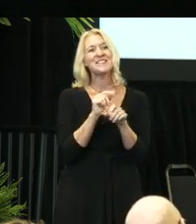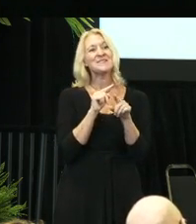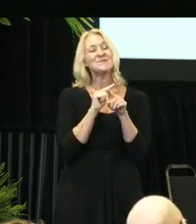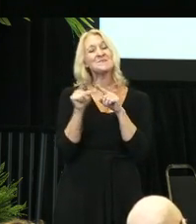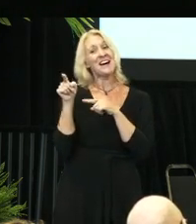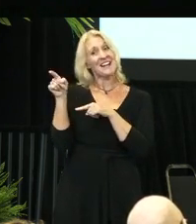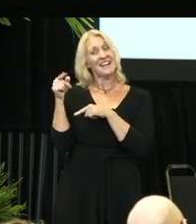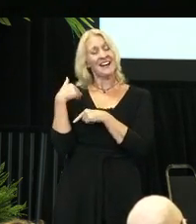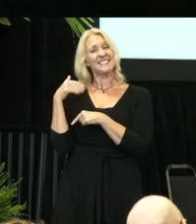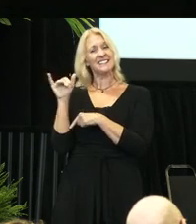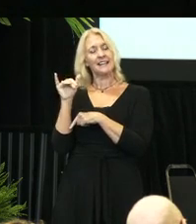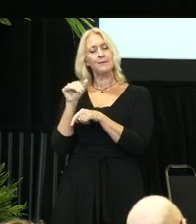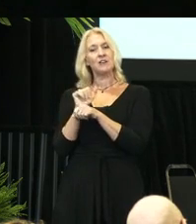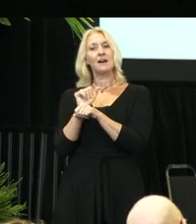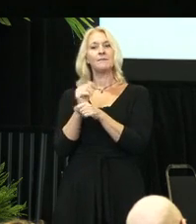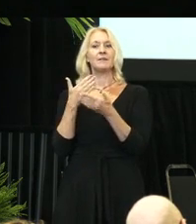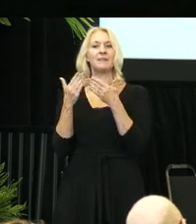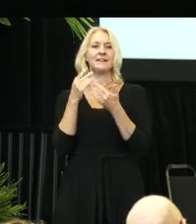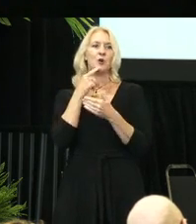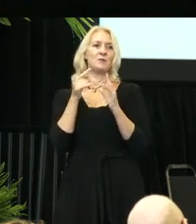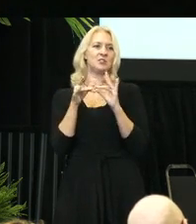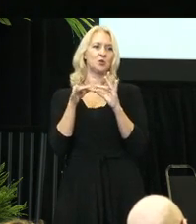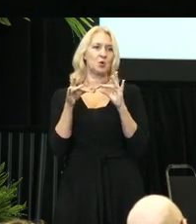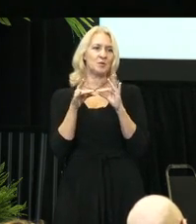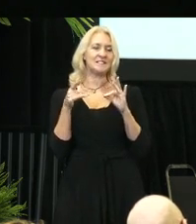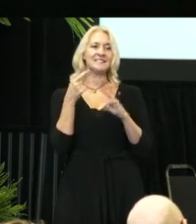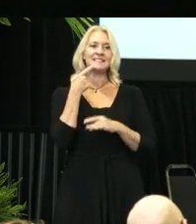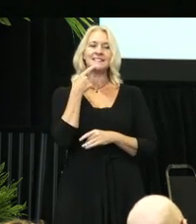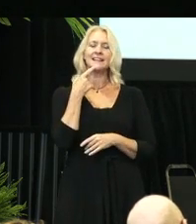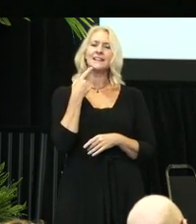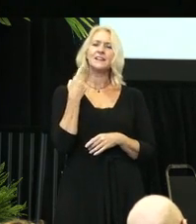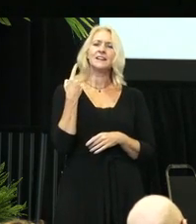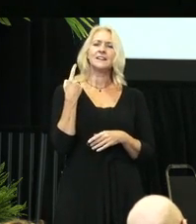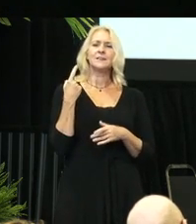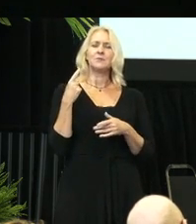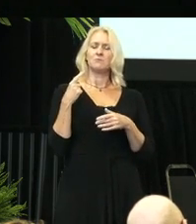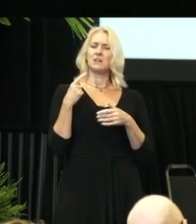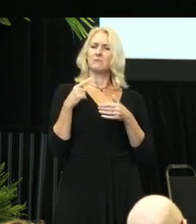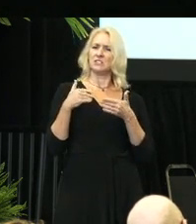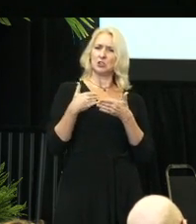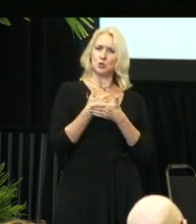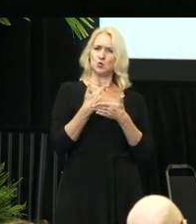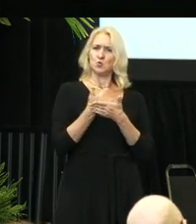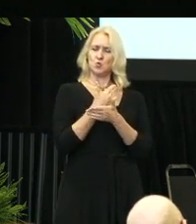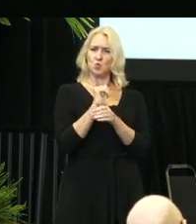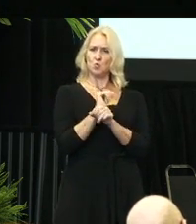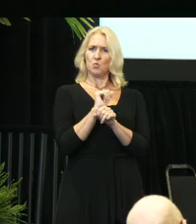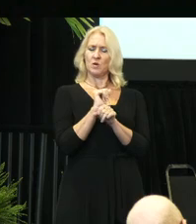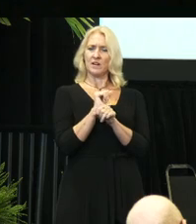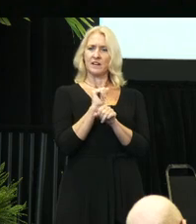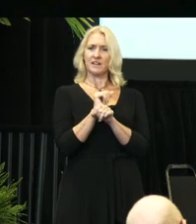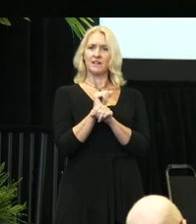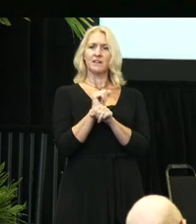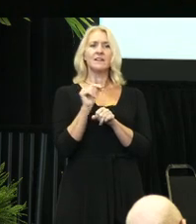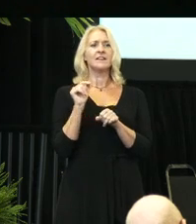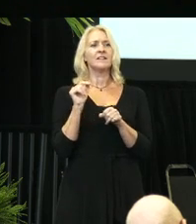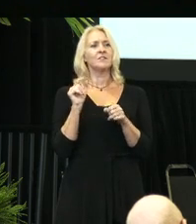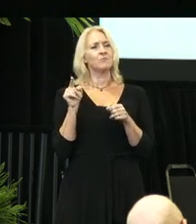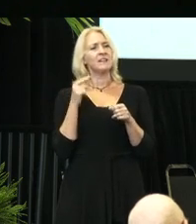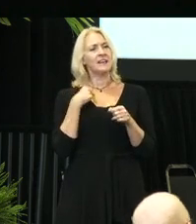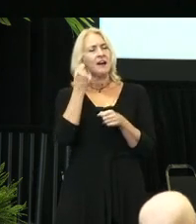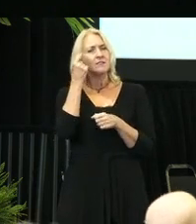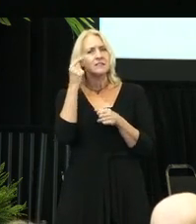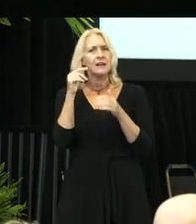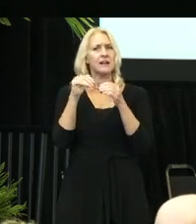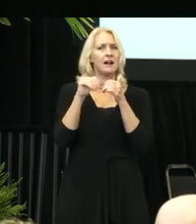job, and he said one of the moments early in his career that crystallized how he feels about education is